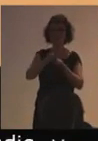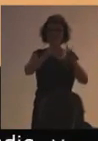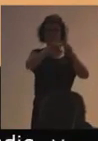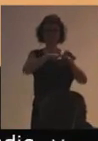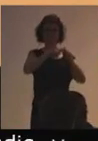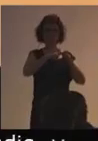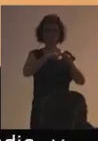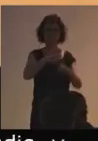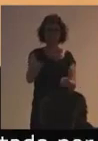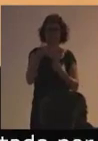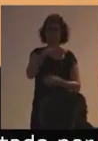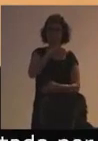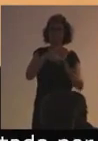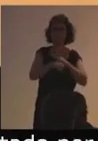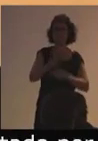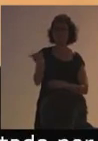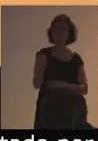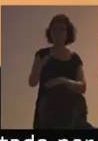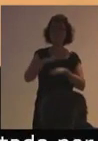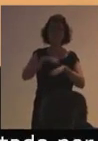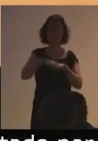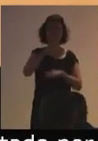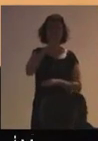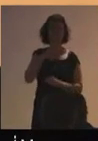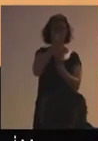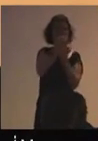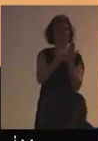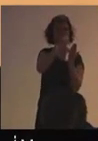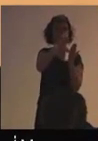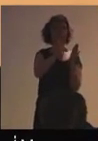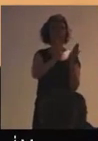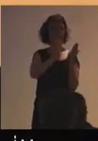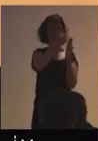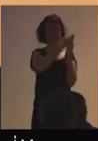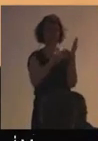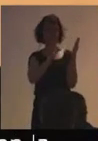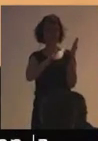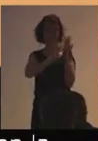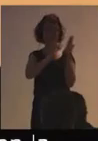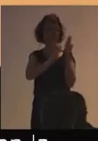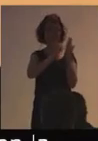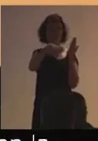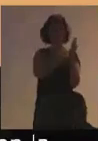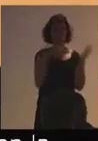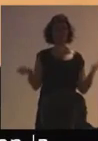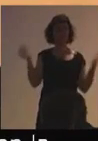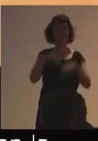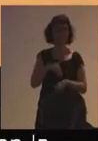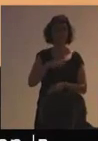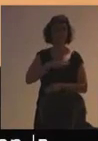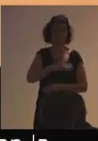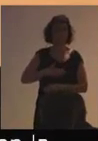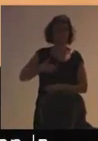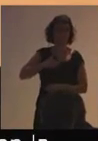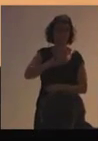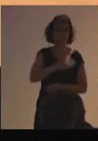not accessible? Because it's not in their list of rules. So I would be happy to say, oh yes, we all agree, we know